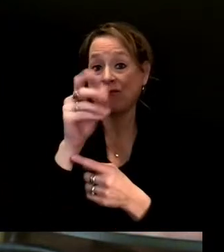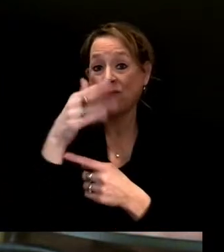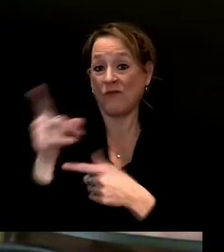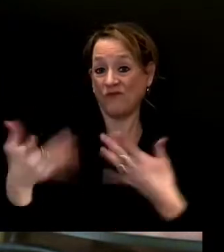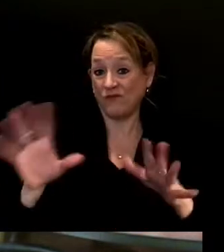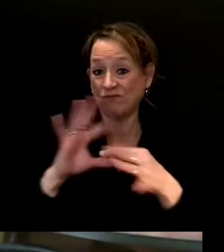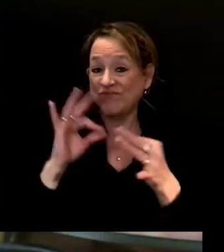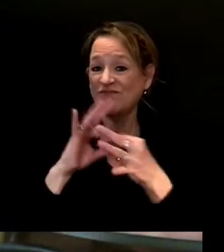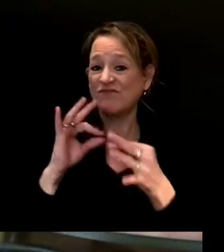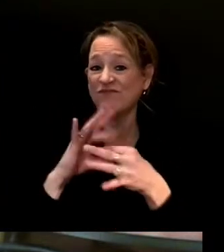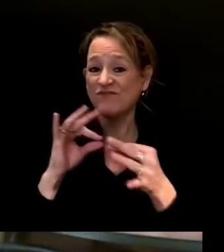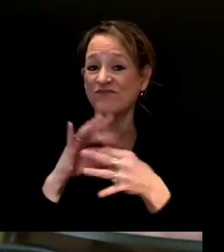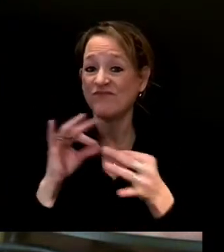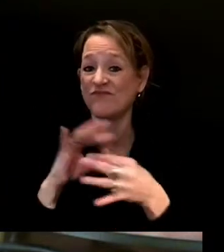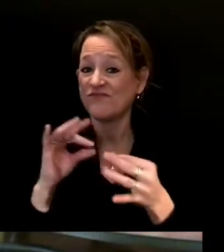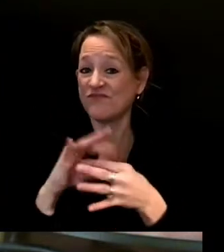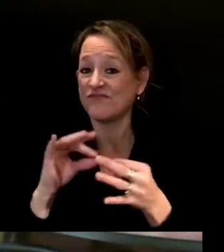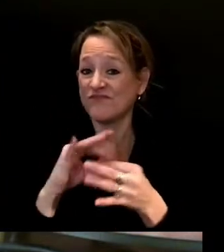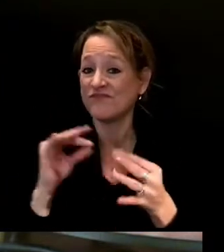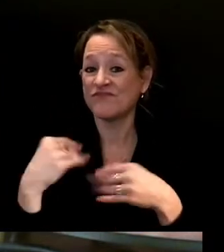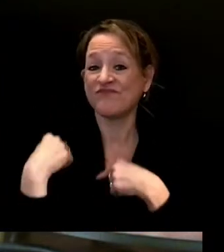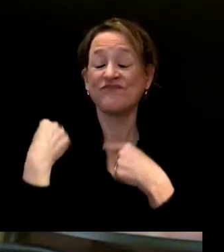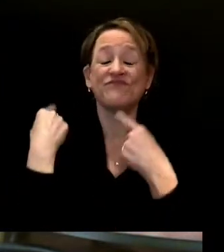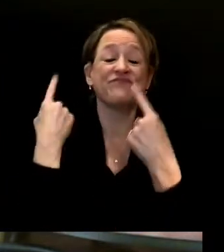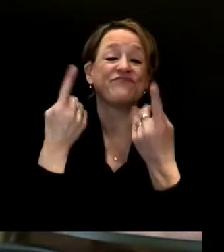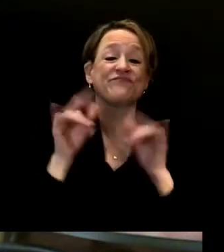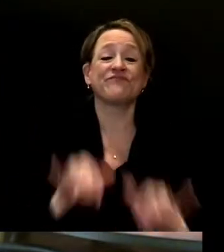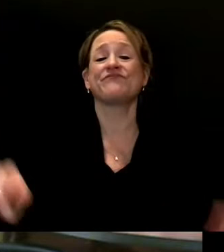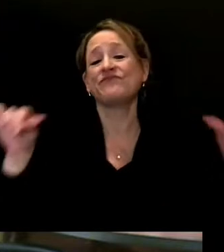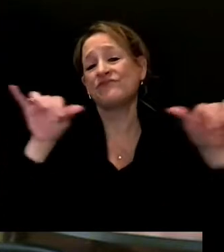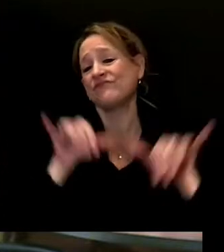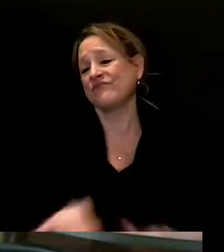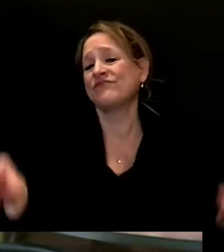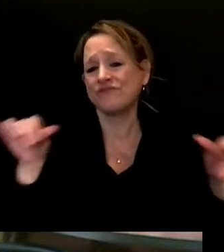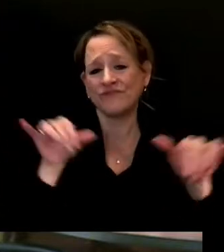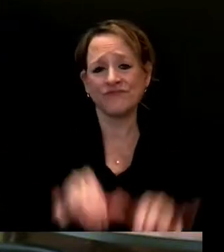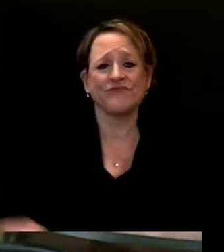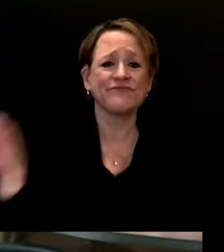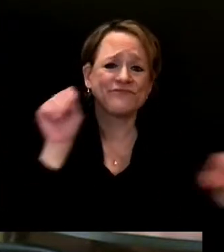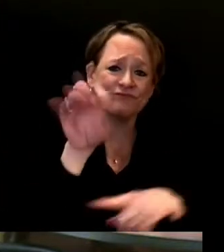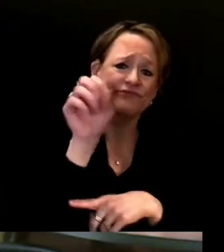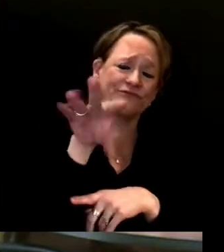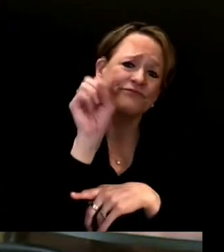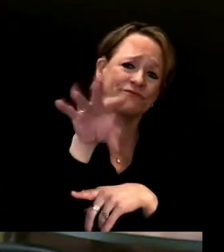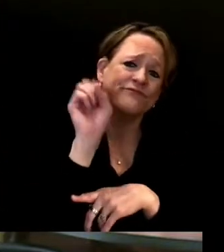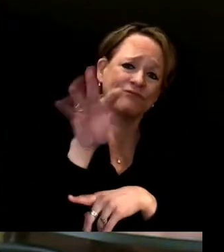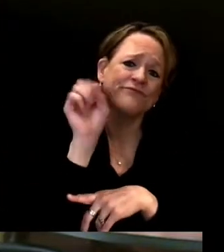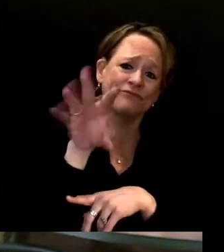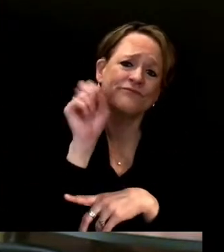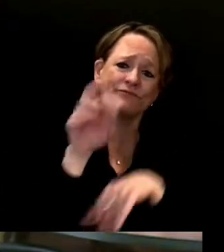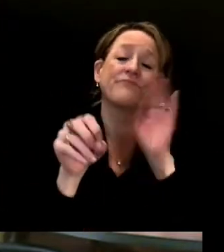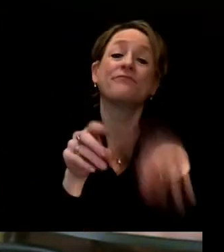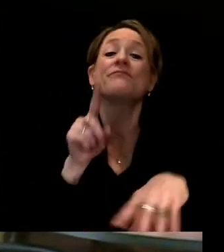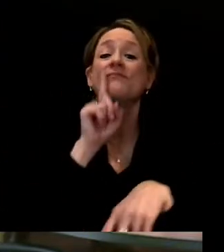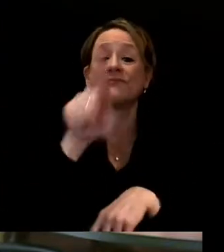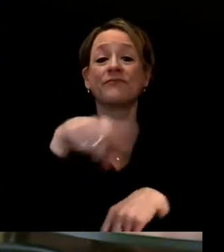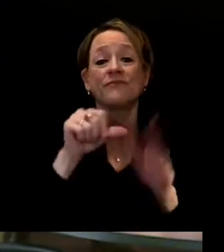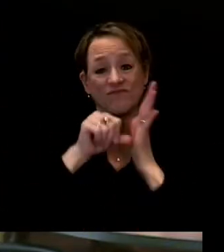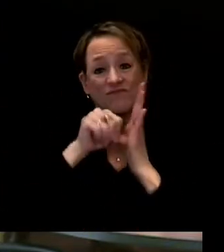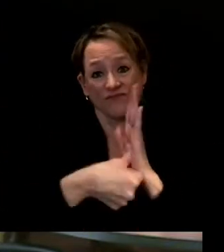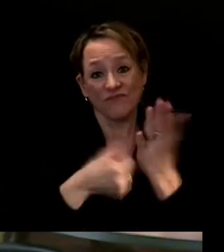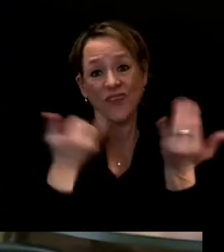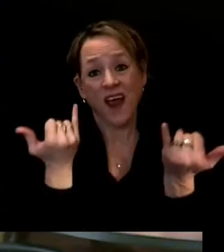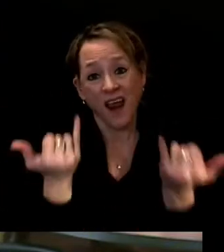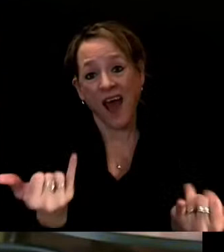really the same, we are urging people to hear them differently. Please hear this message differently because we are in a